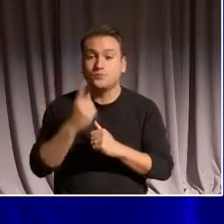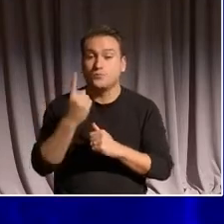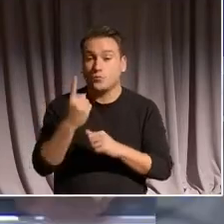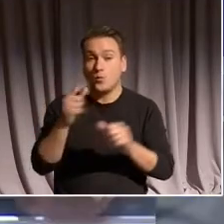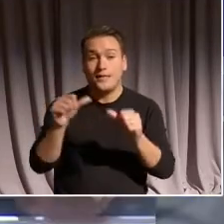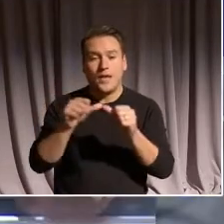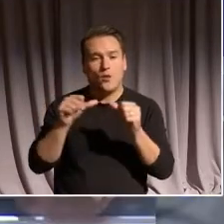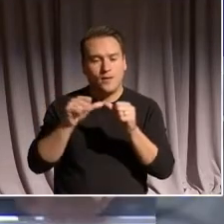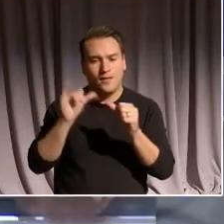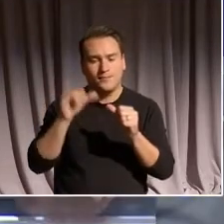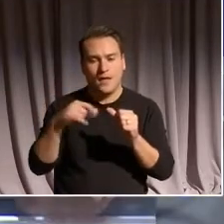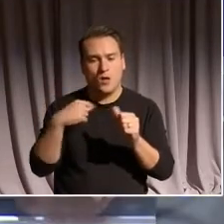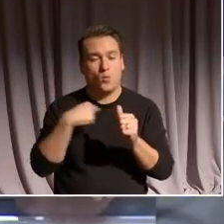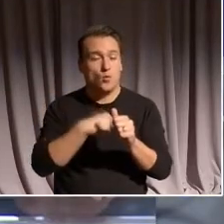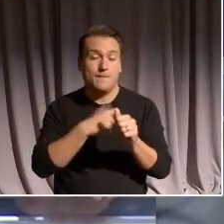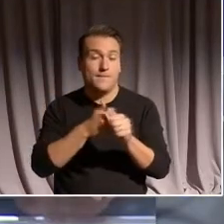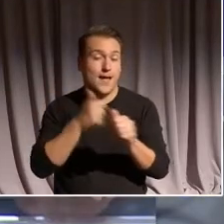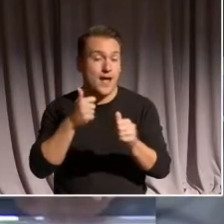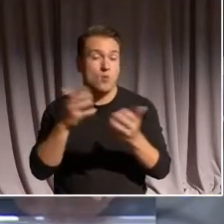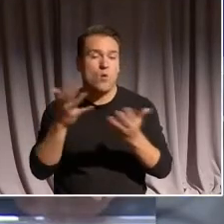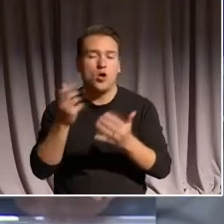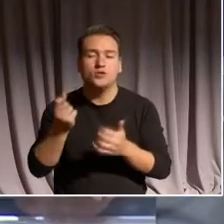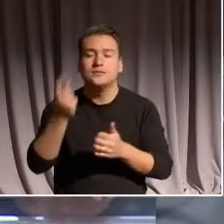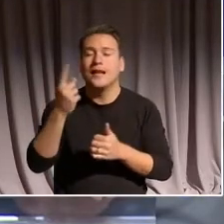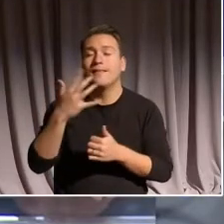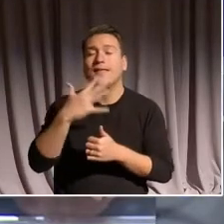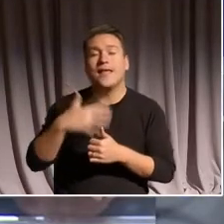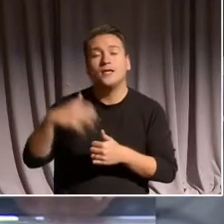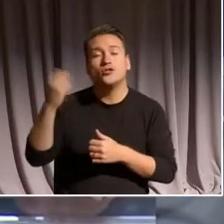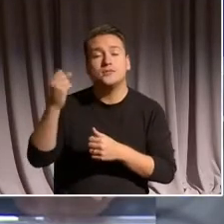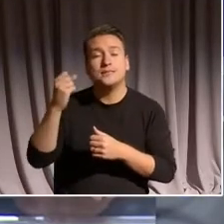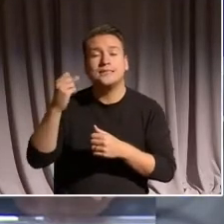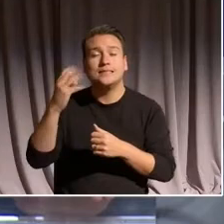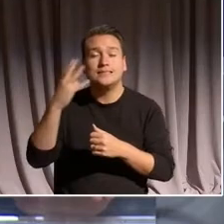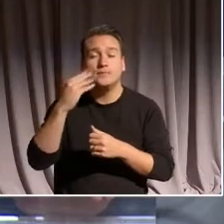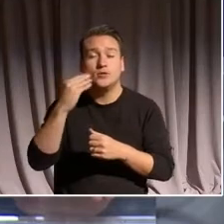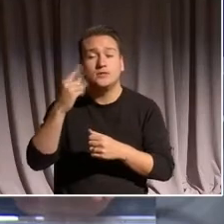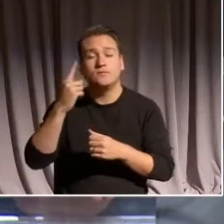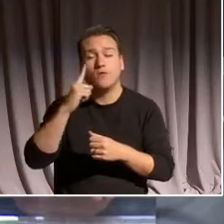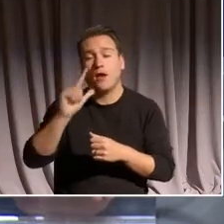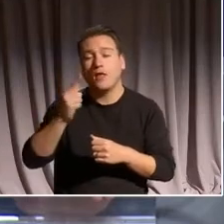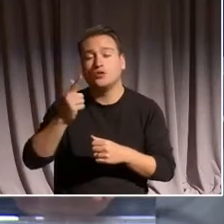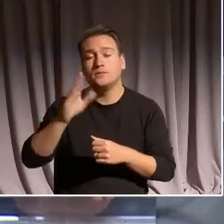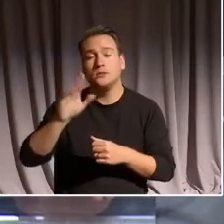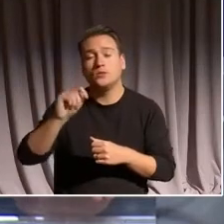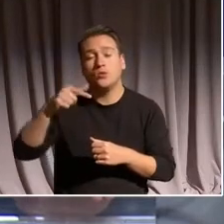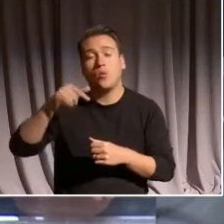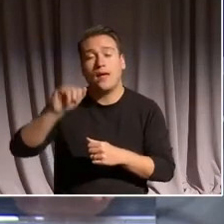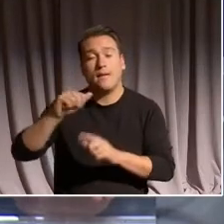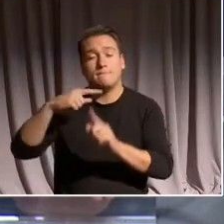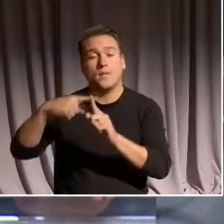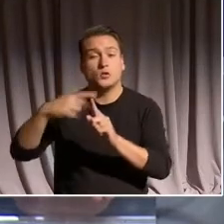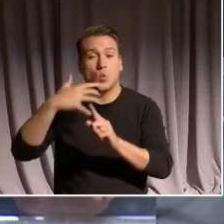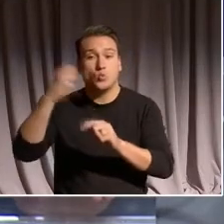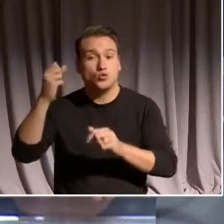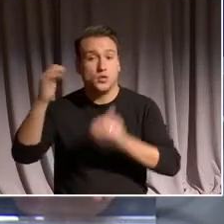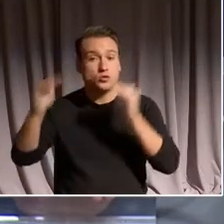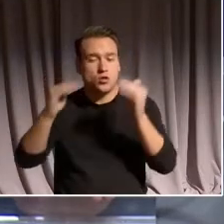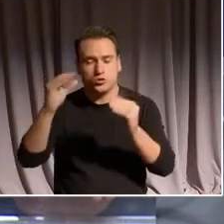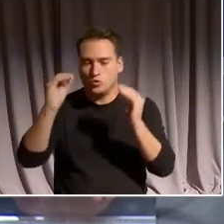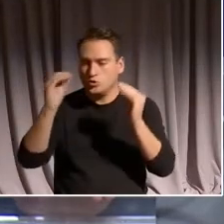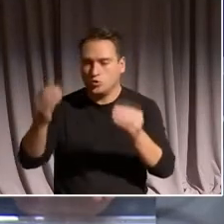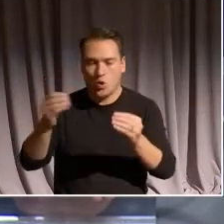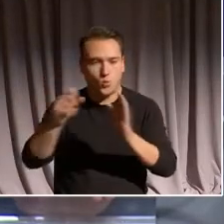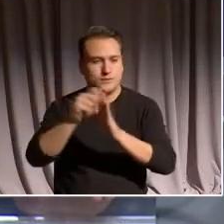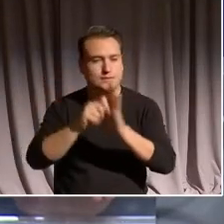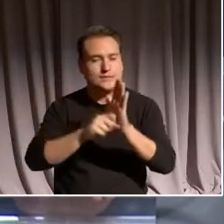little behind on is understanding the aging experience for LGBTQ older adults. There has not been a statewide study